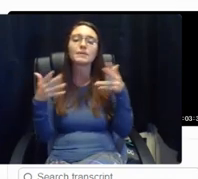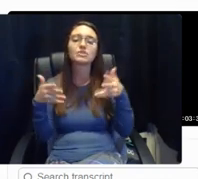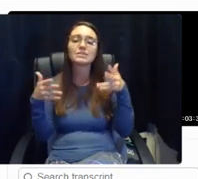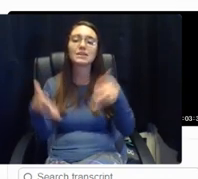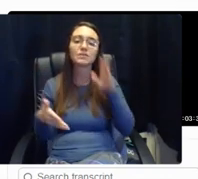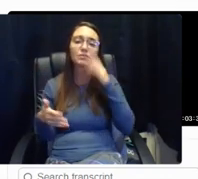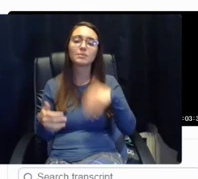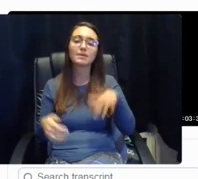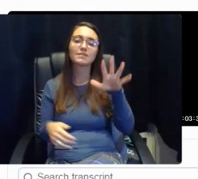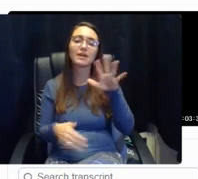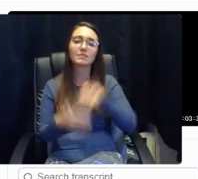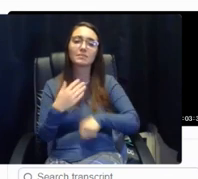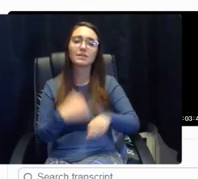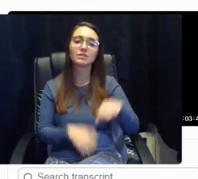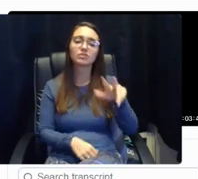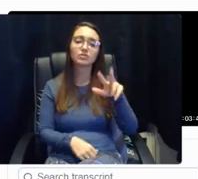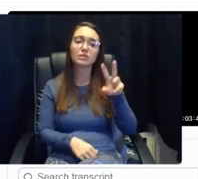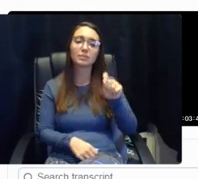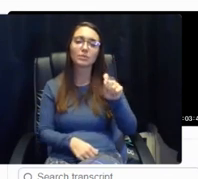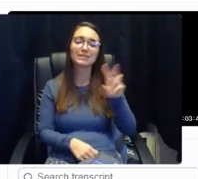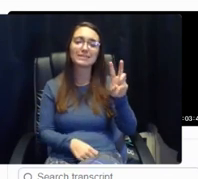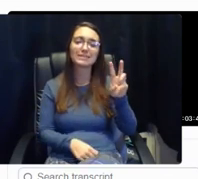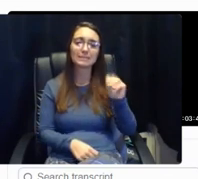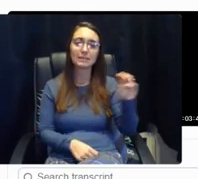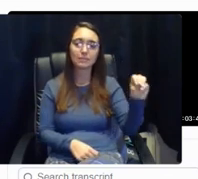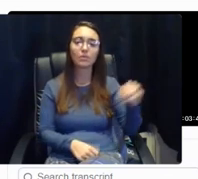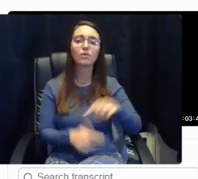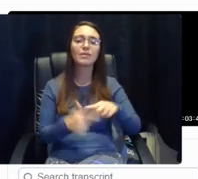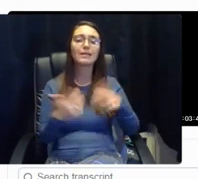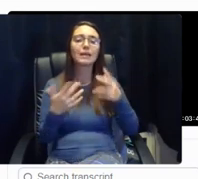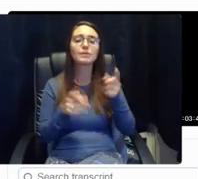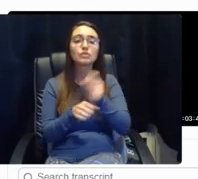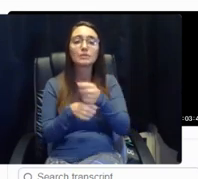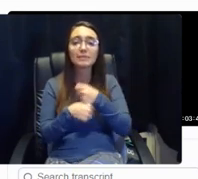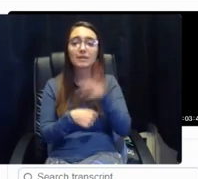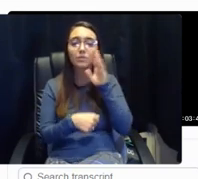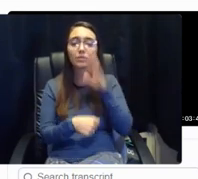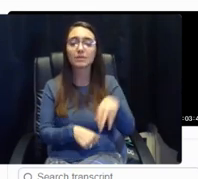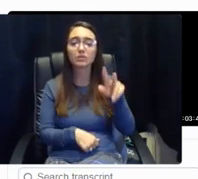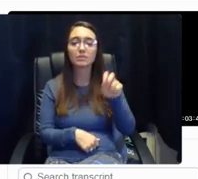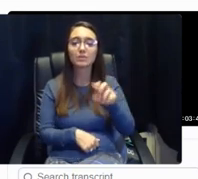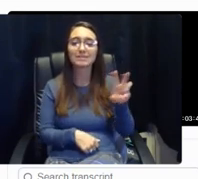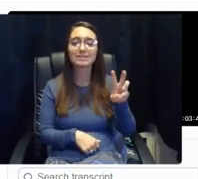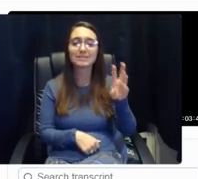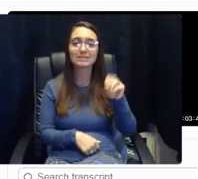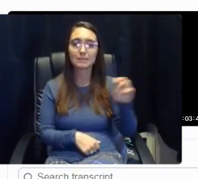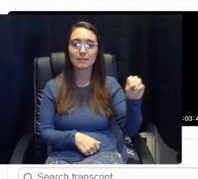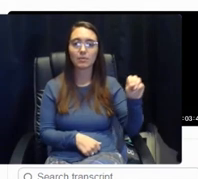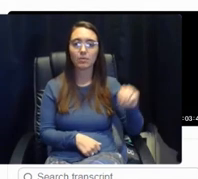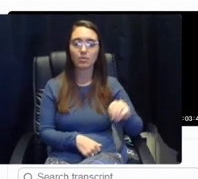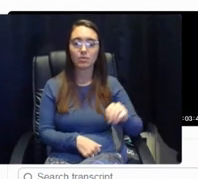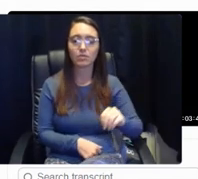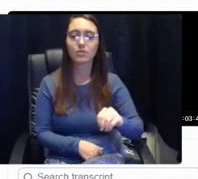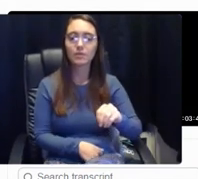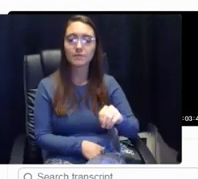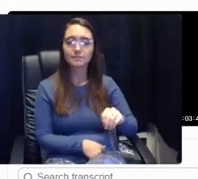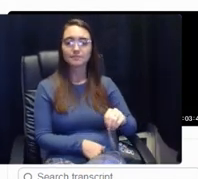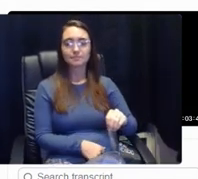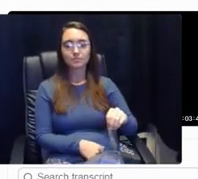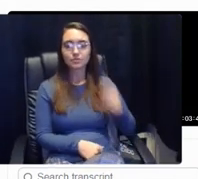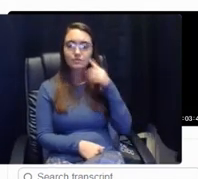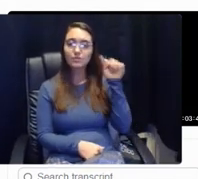5 minus 3.6 millimole, and how much you're making will be 3.6 millimole. So in this case, you can